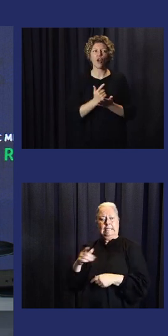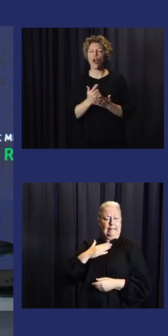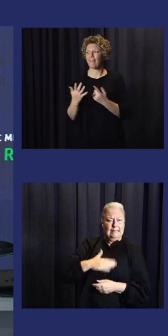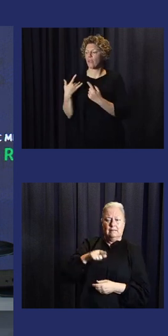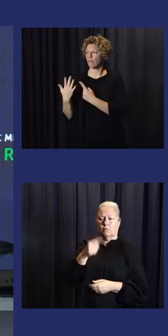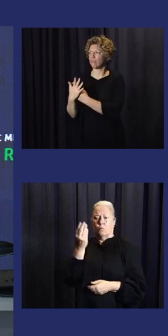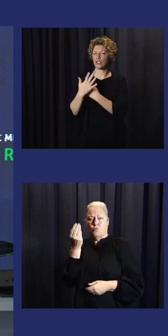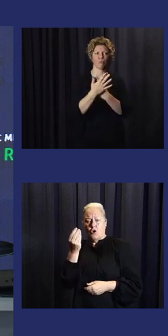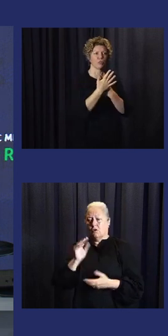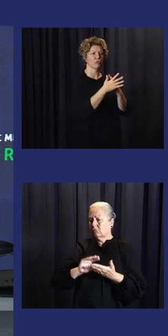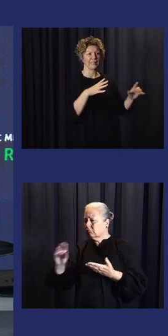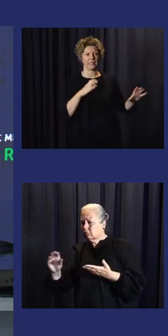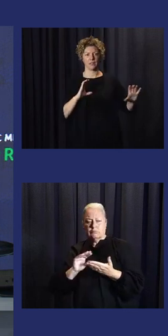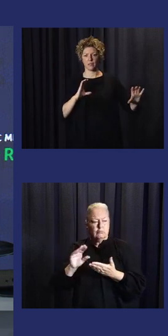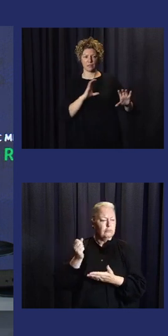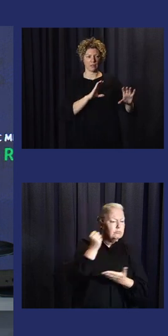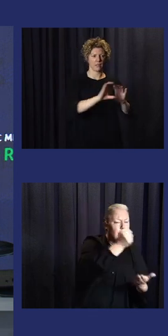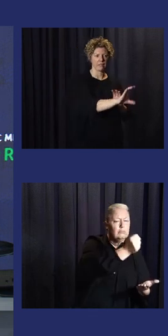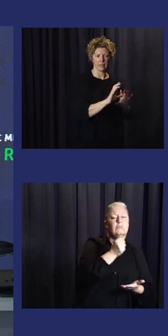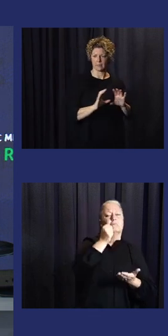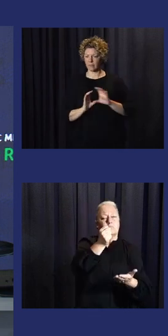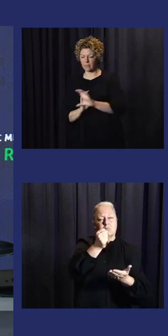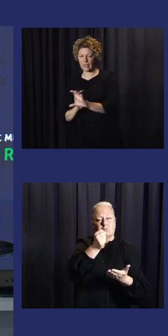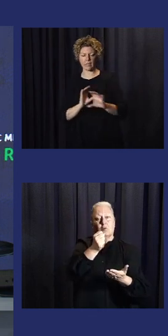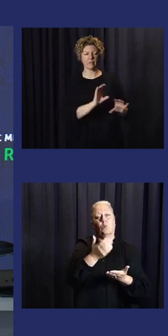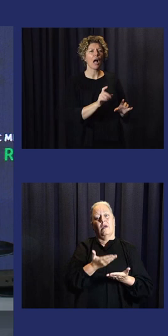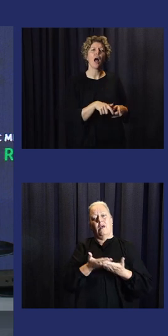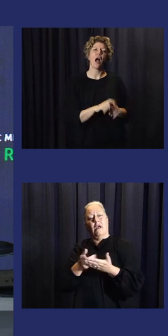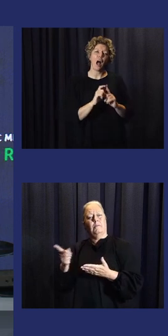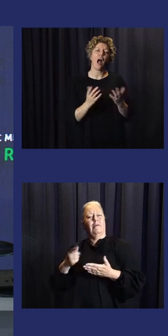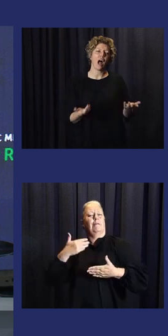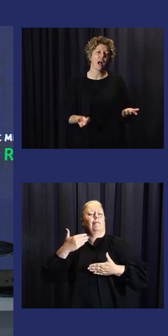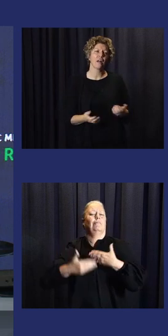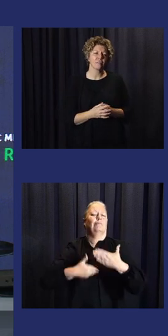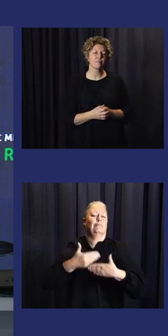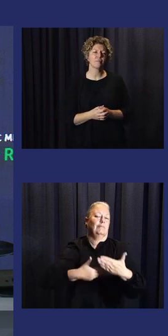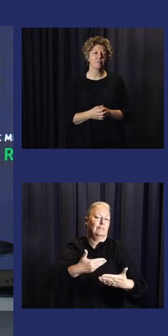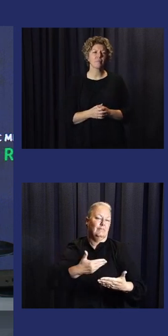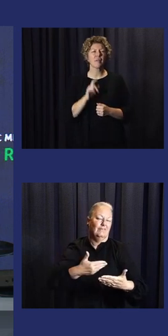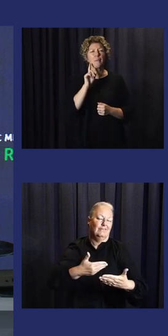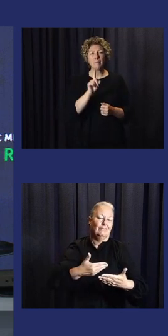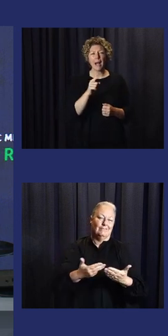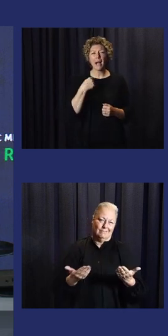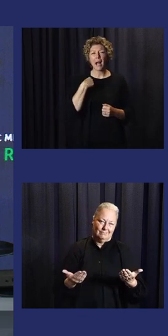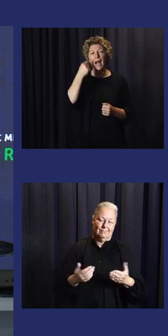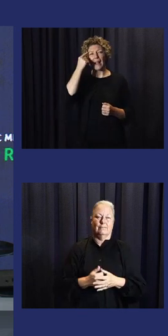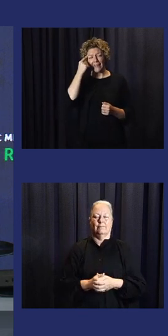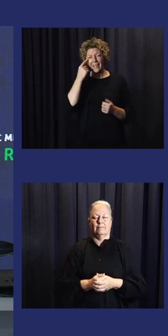need public funding and investment to progress. But I think